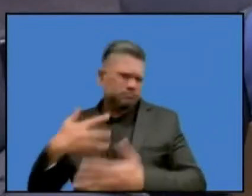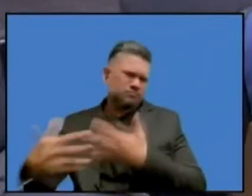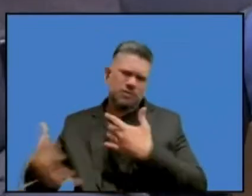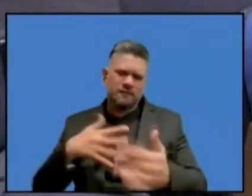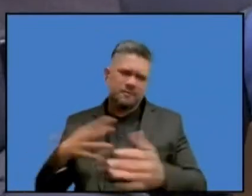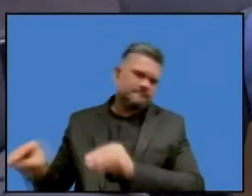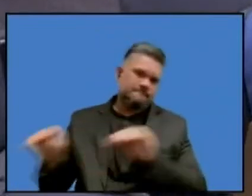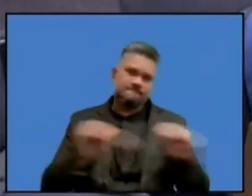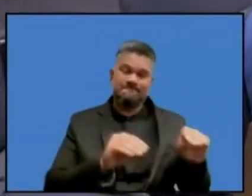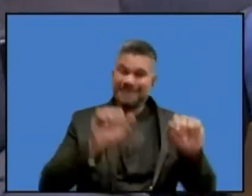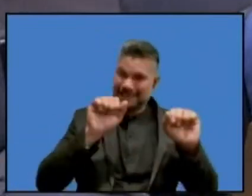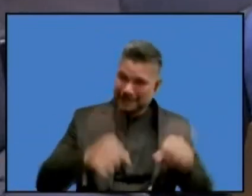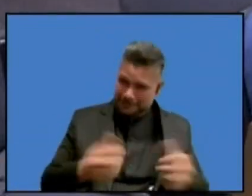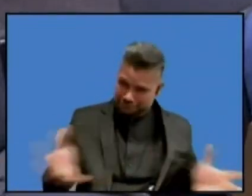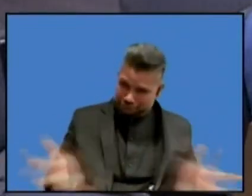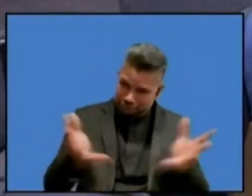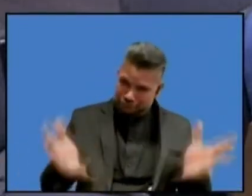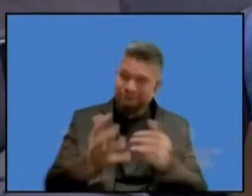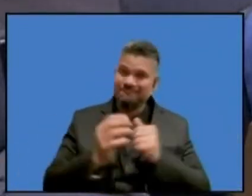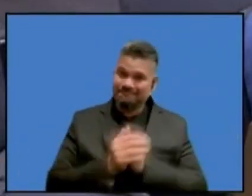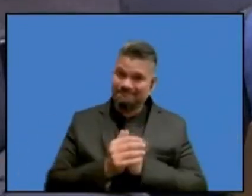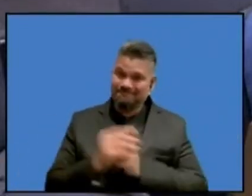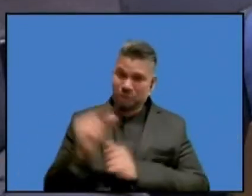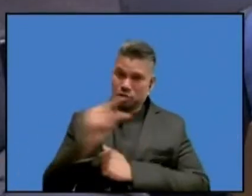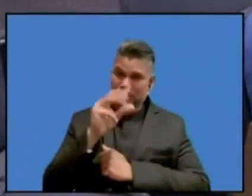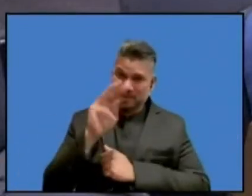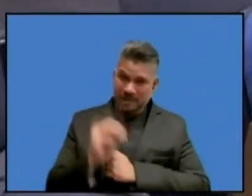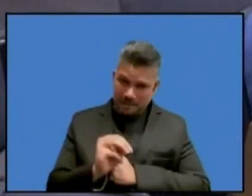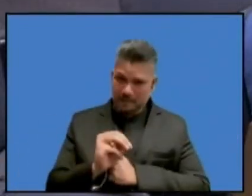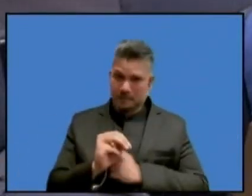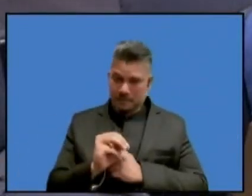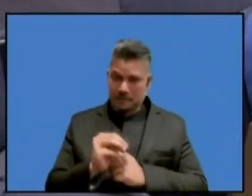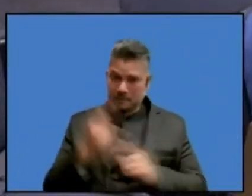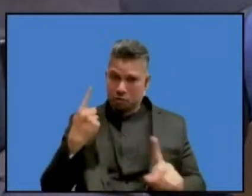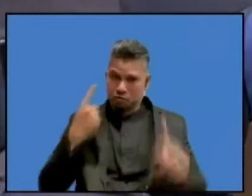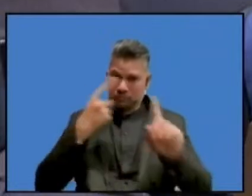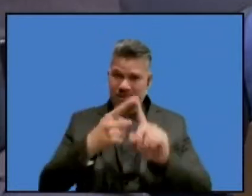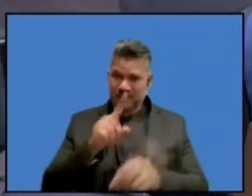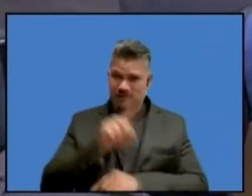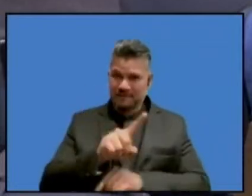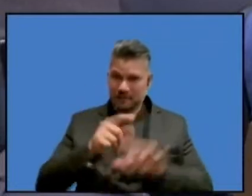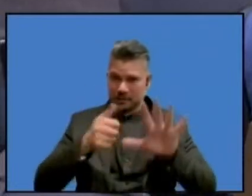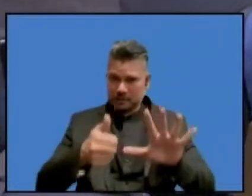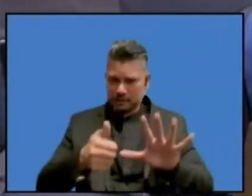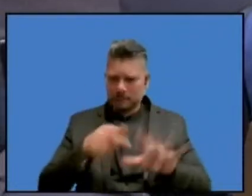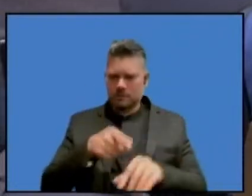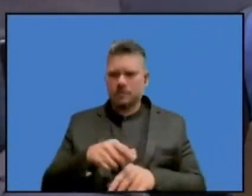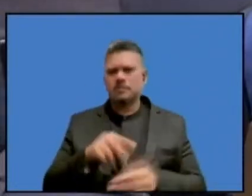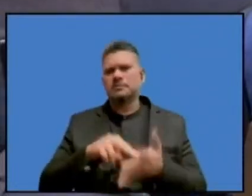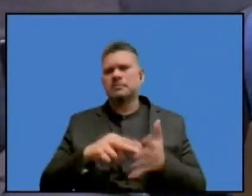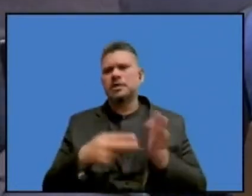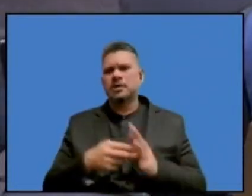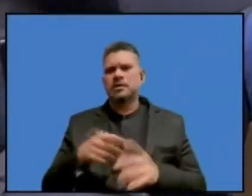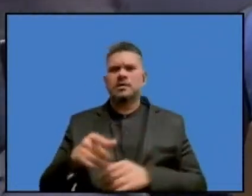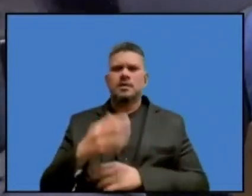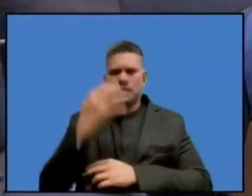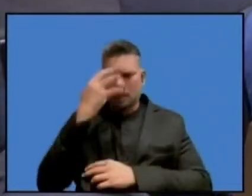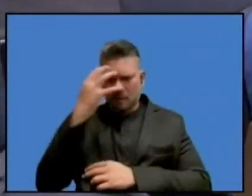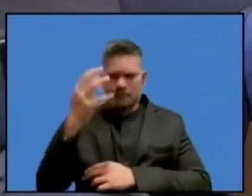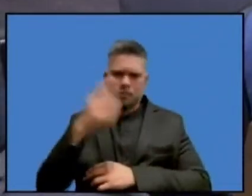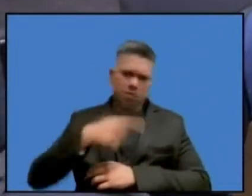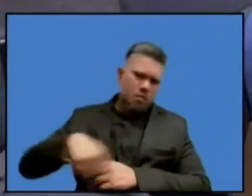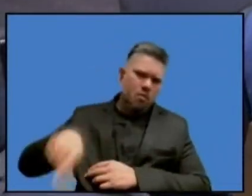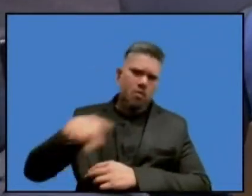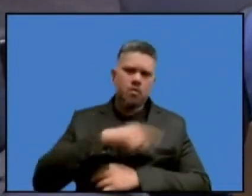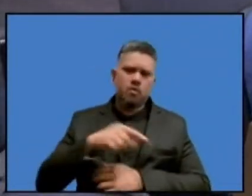Therefore, to achieve GCM Objective 16, we call on states to adopt a whole-of-government and whole-of-society approach to